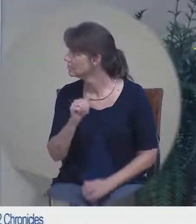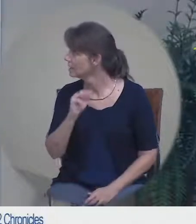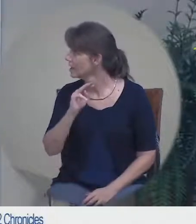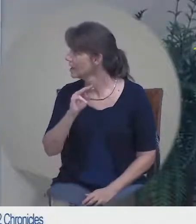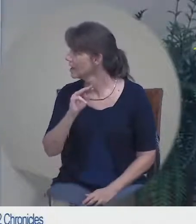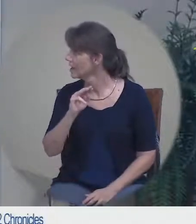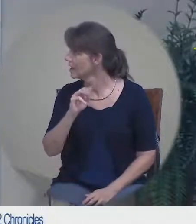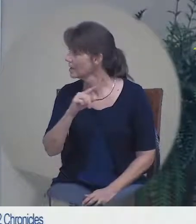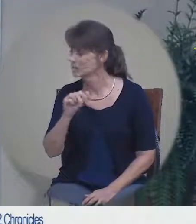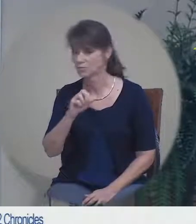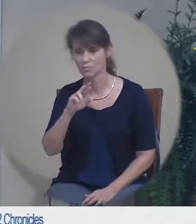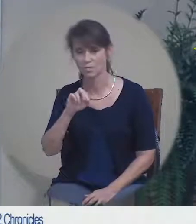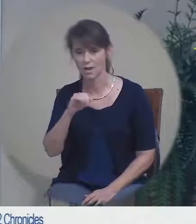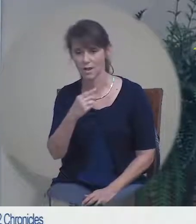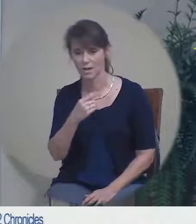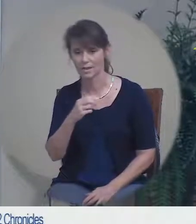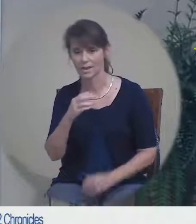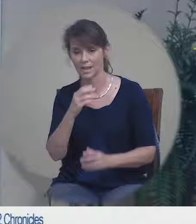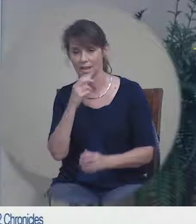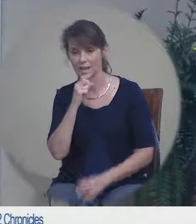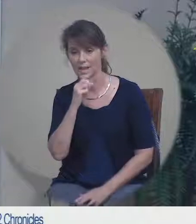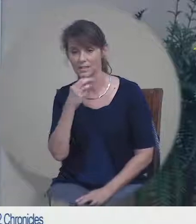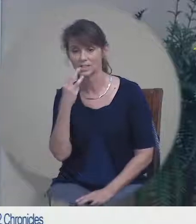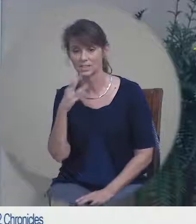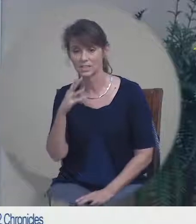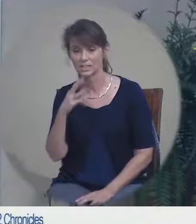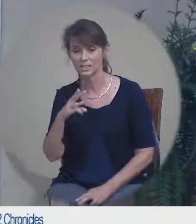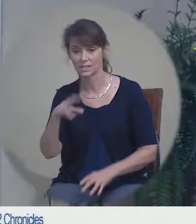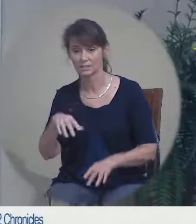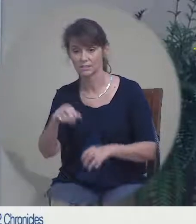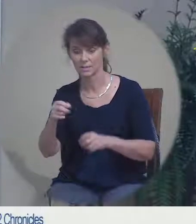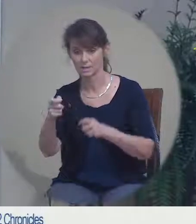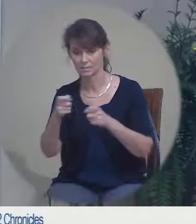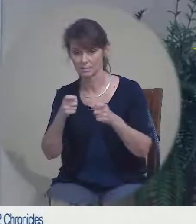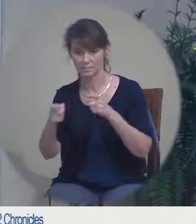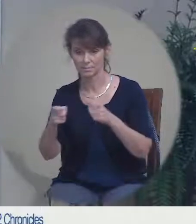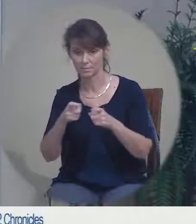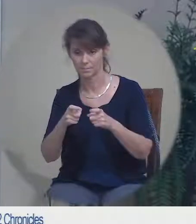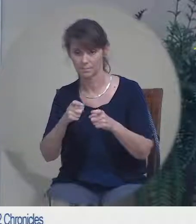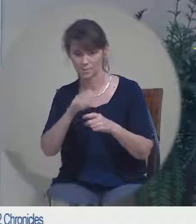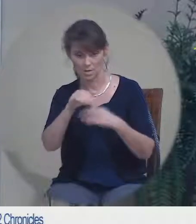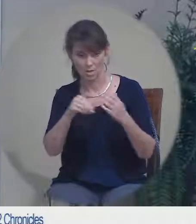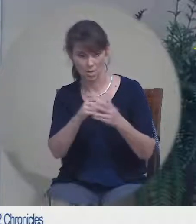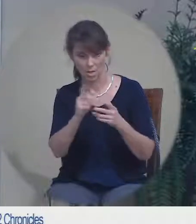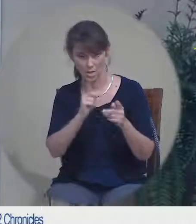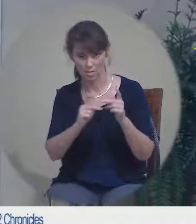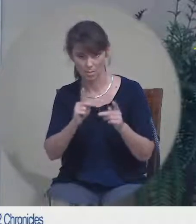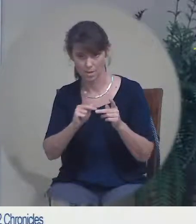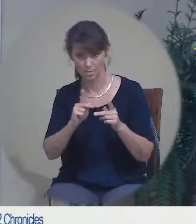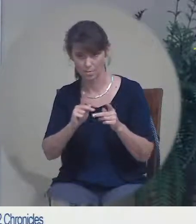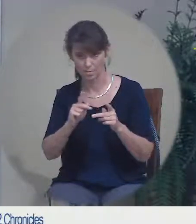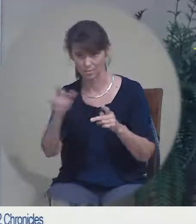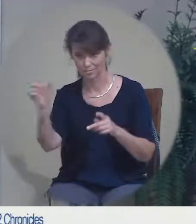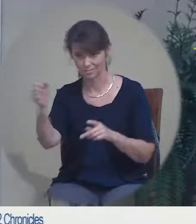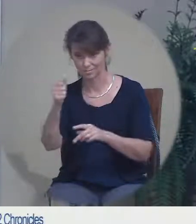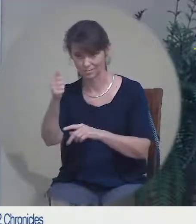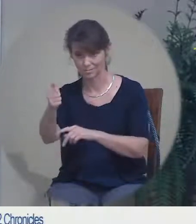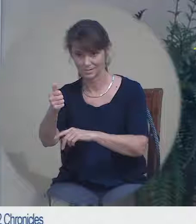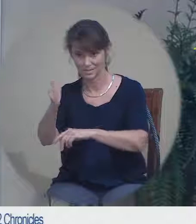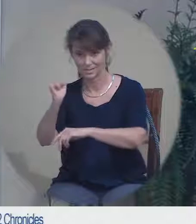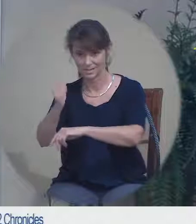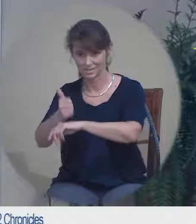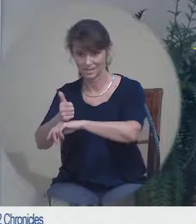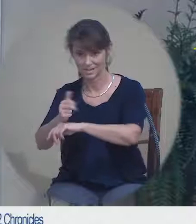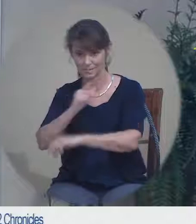16 when he was made king, and he ruled for 52 years. The text says that all the people made him king. He seemed to have a lot of